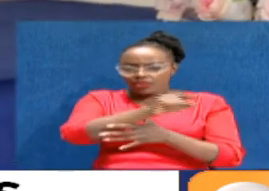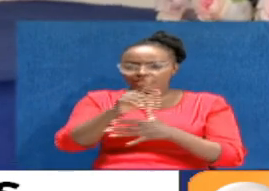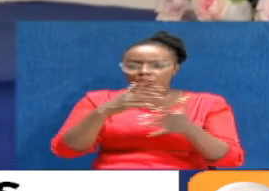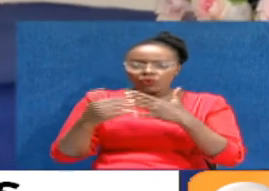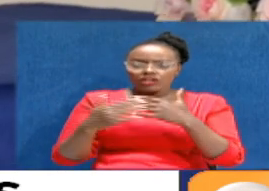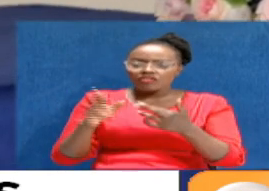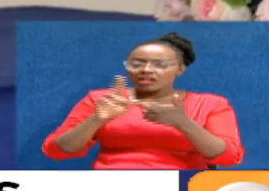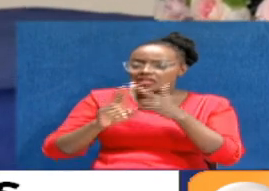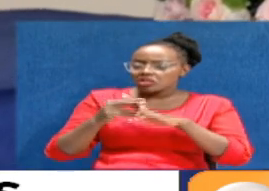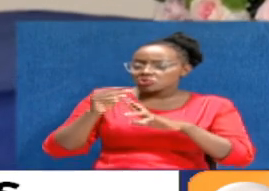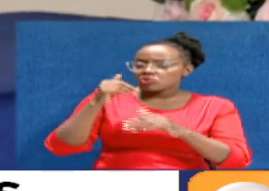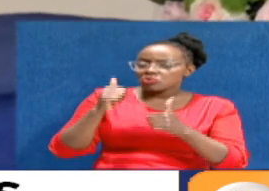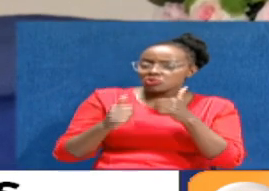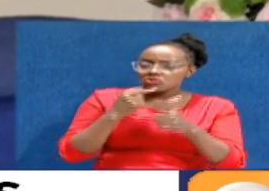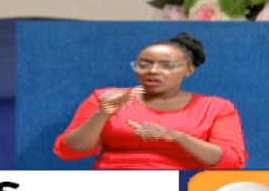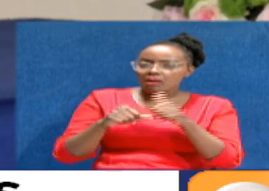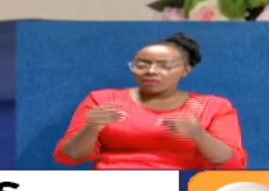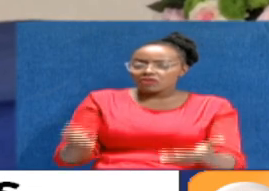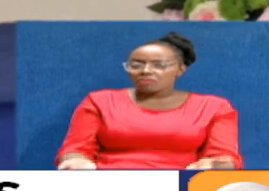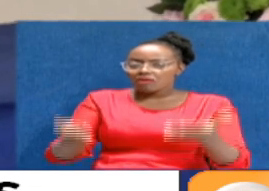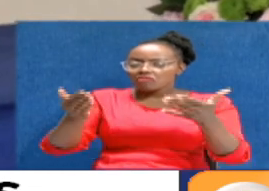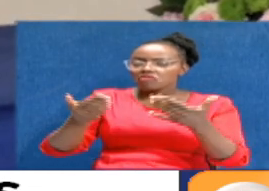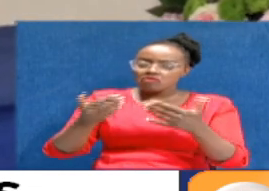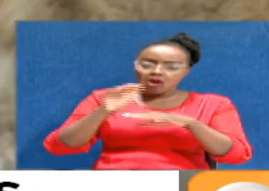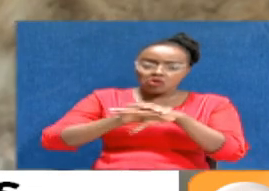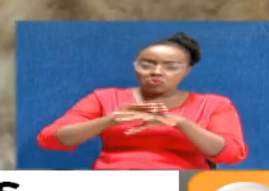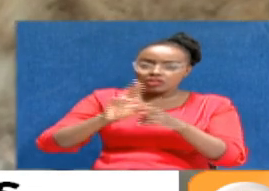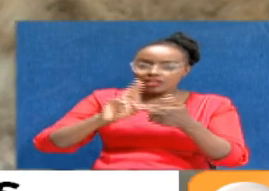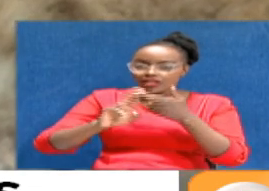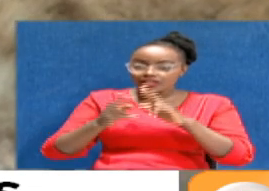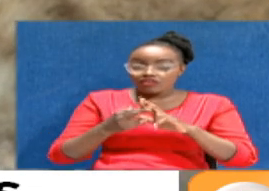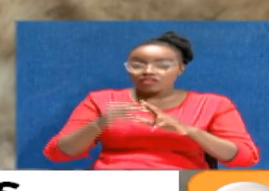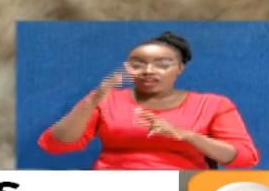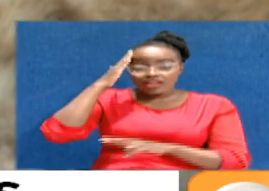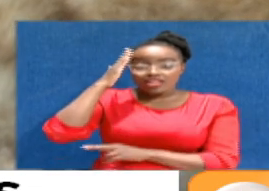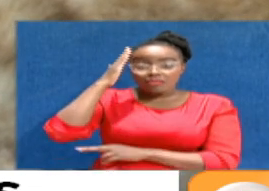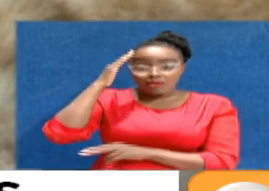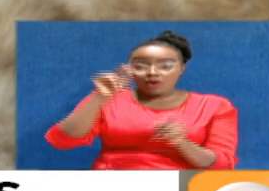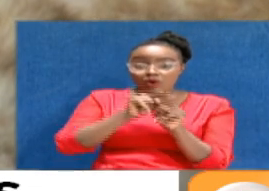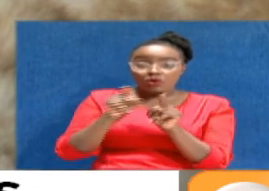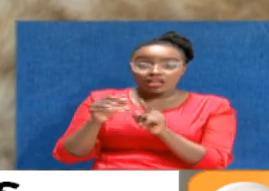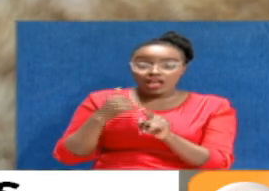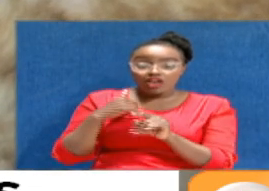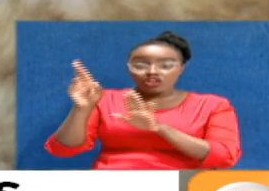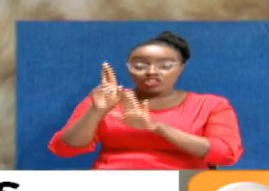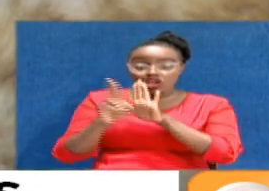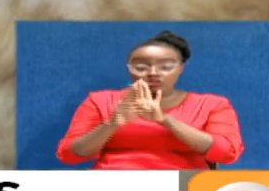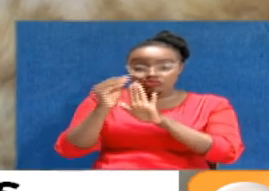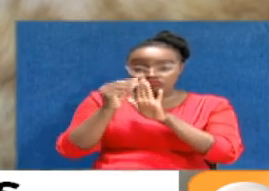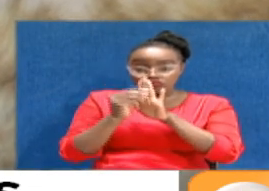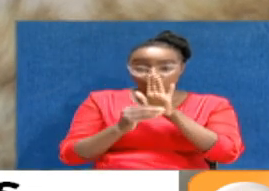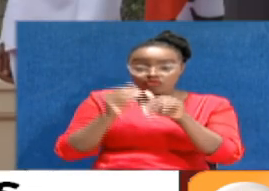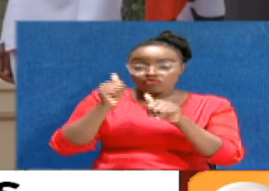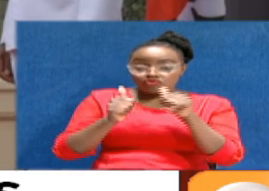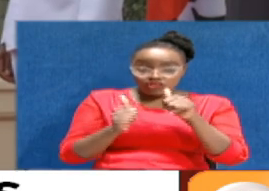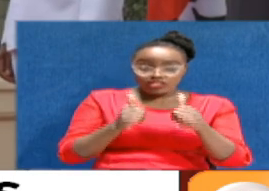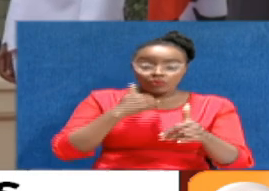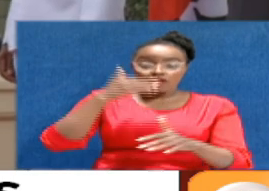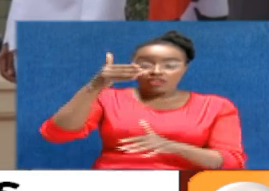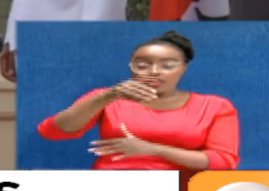that we're talking of, improvement of diplomatic ties, remember they'll also put the rules on the table. Rules of